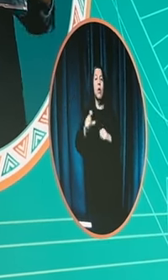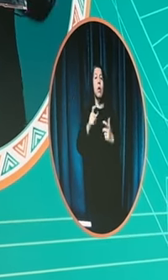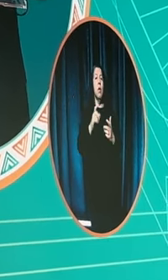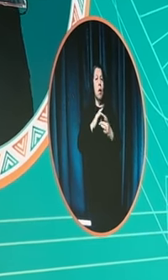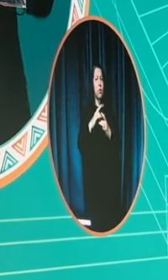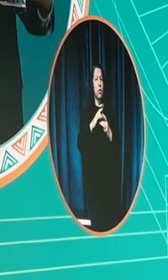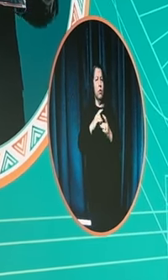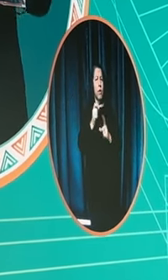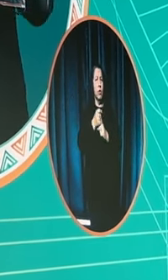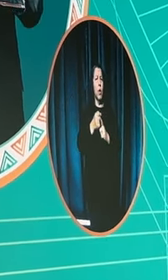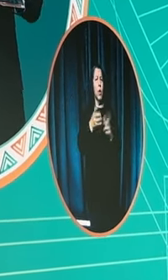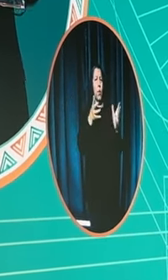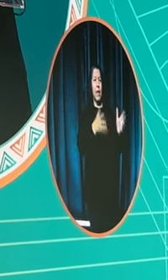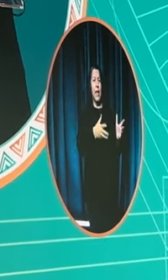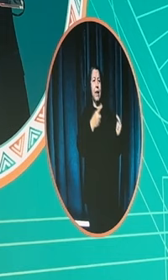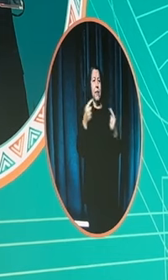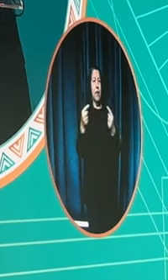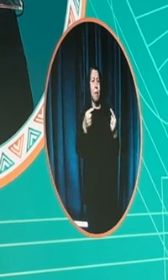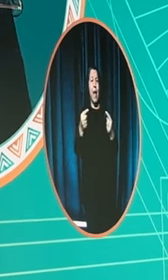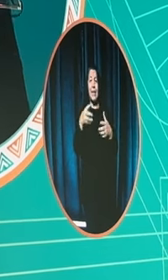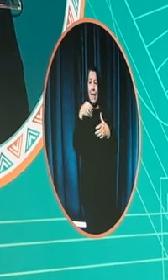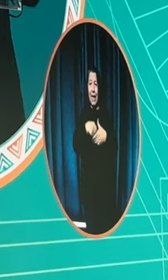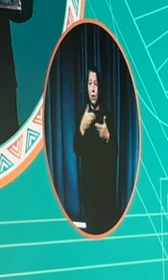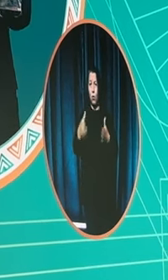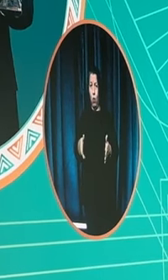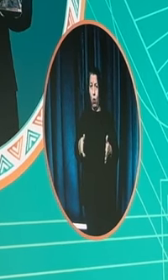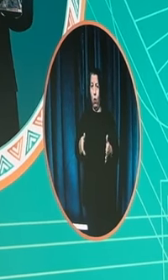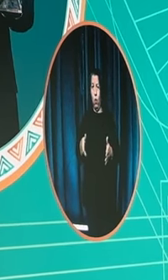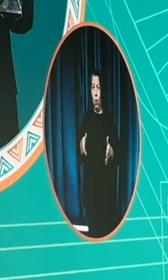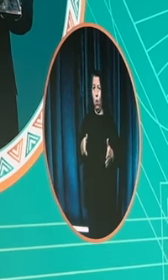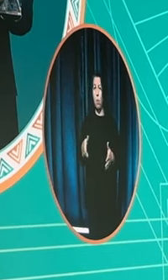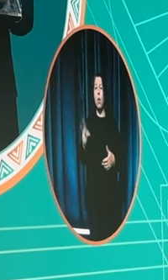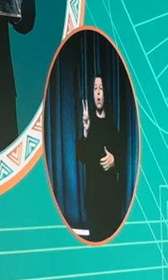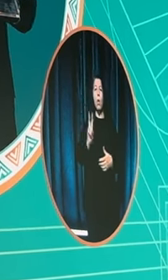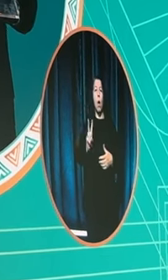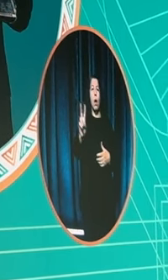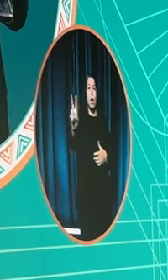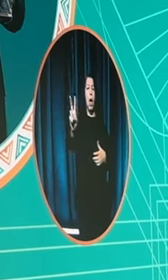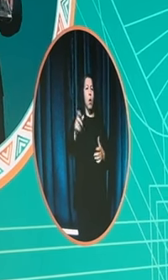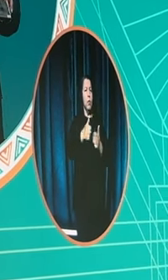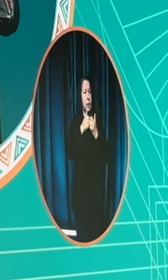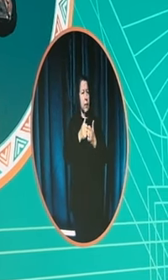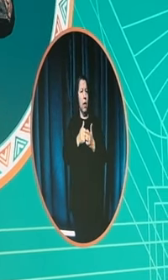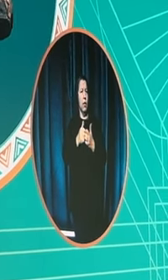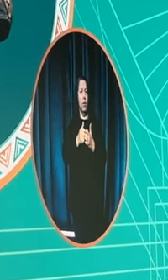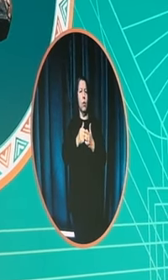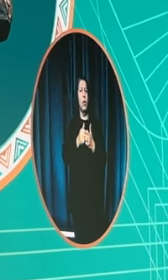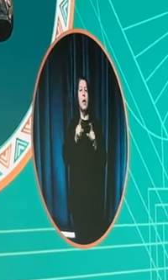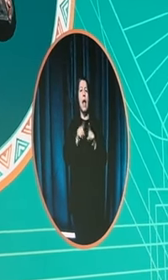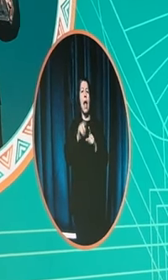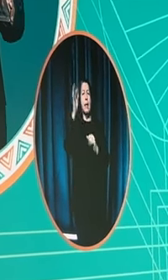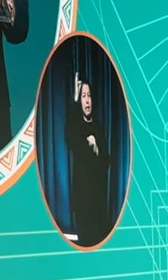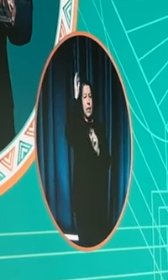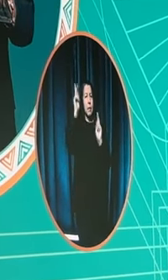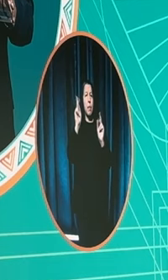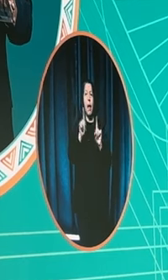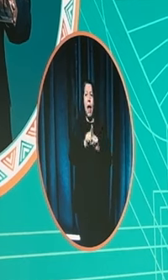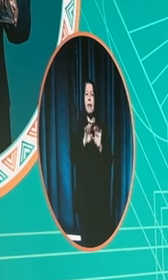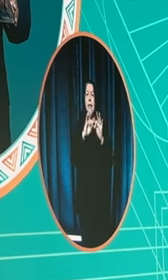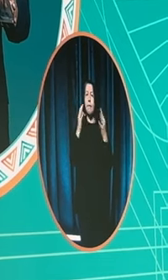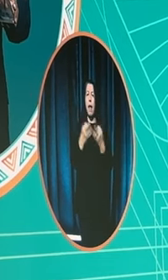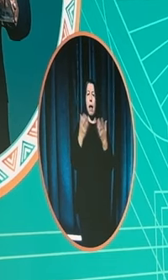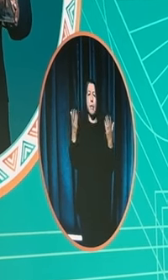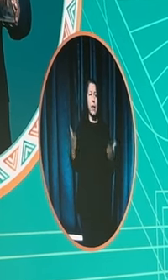leave those debates in the room. We walk out together as Indian people, as relatives here in Indian country together,